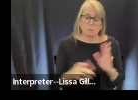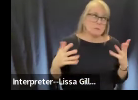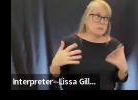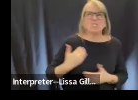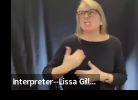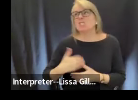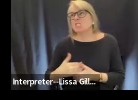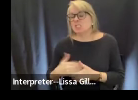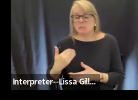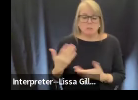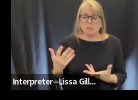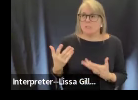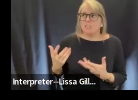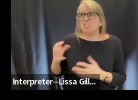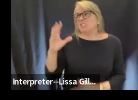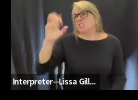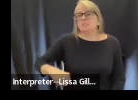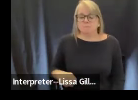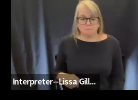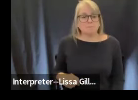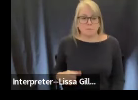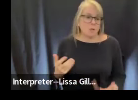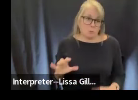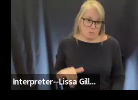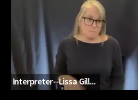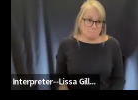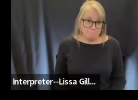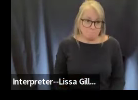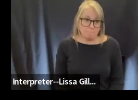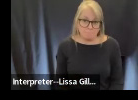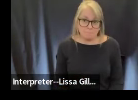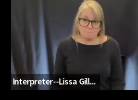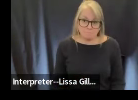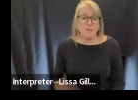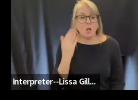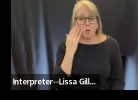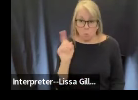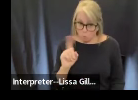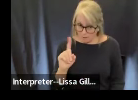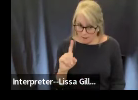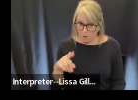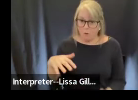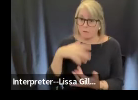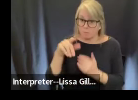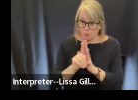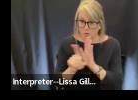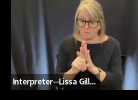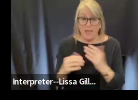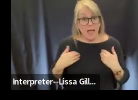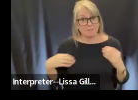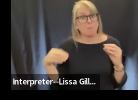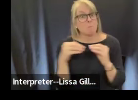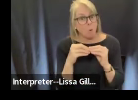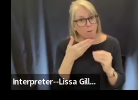where you try to disable it and then you have one less thing looking out for you. So certainly knowing where those are at, and having more is better than